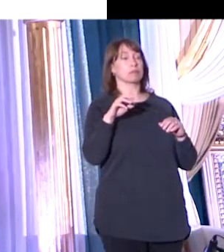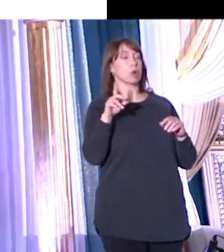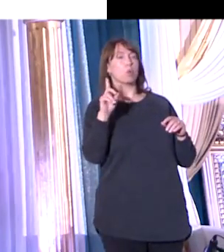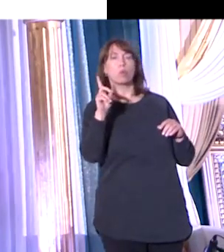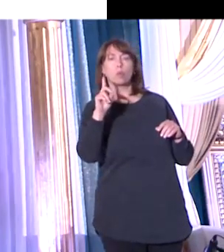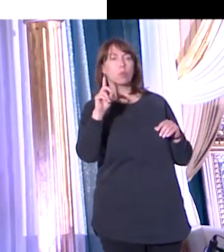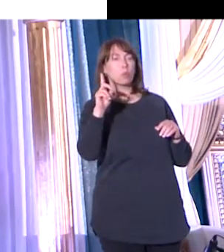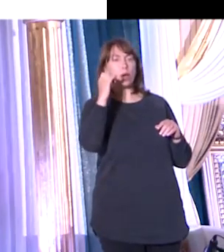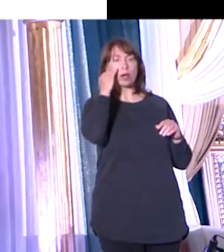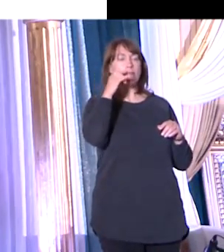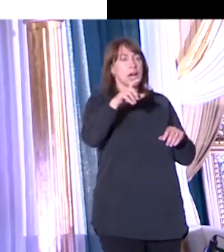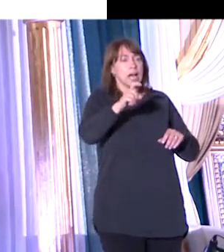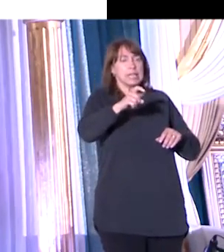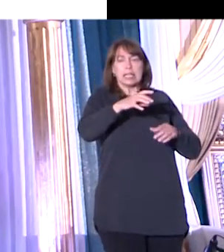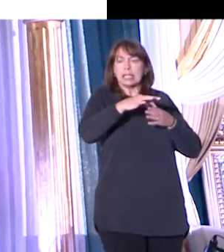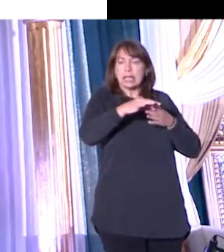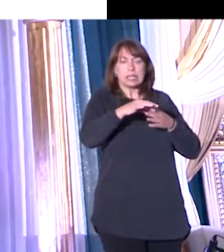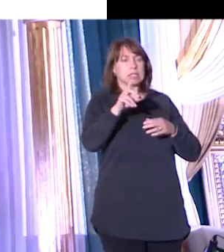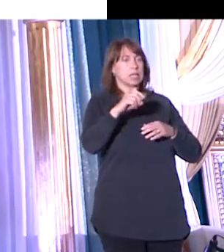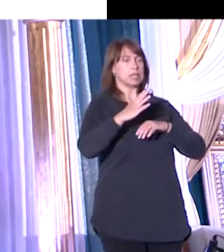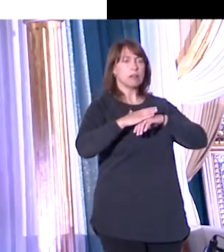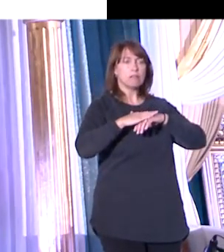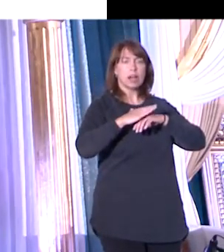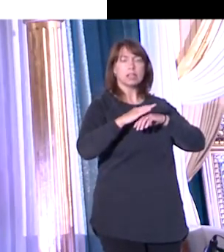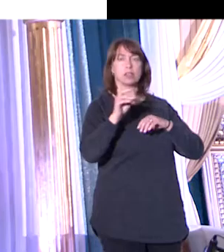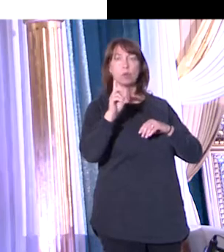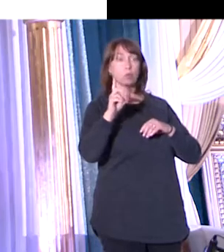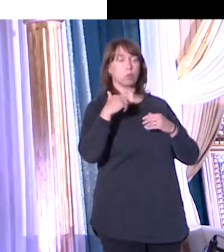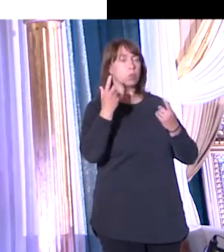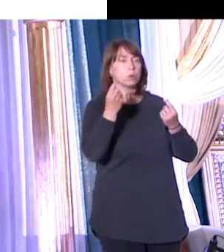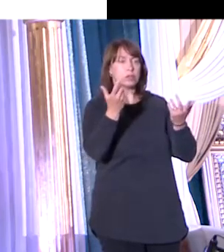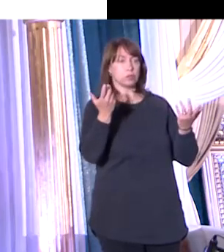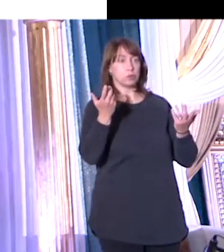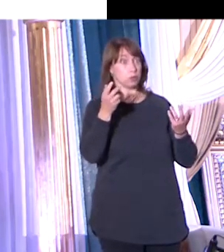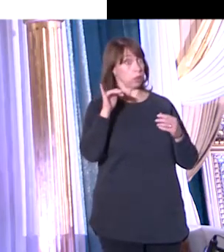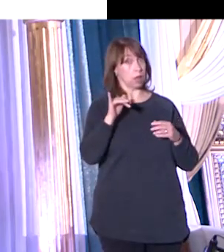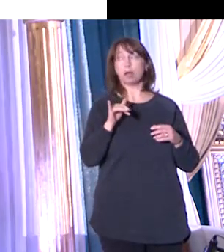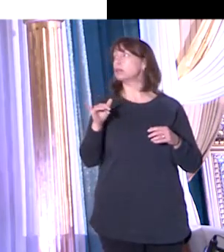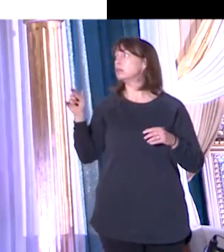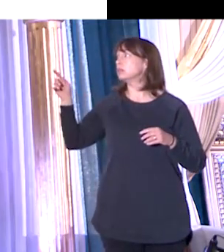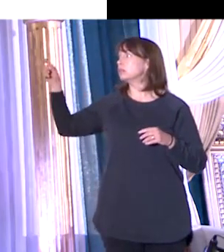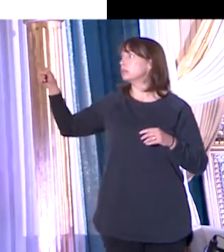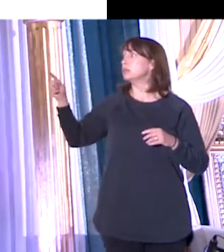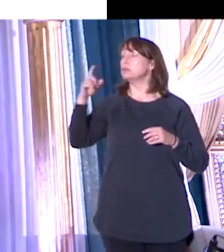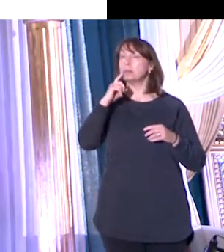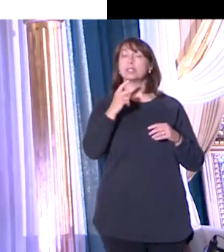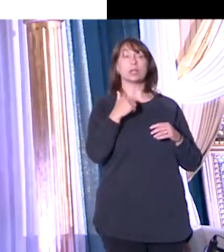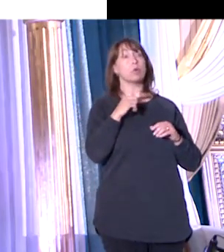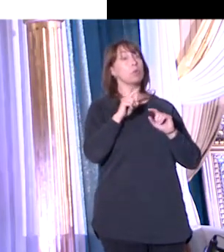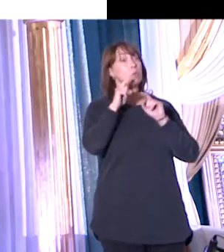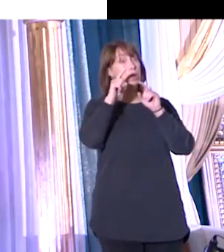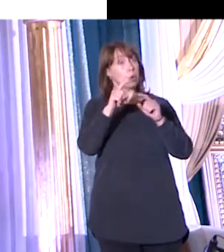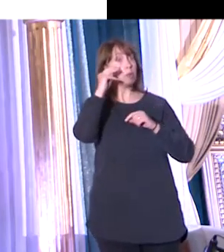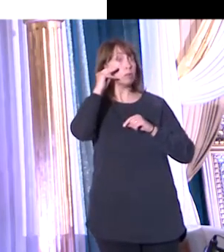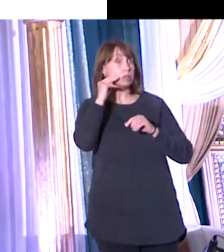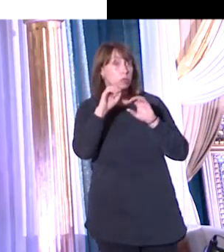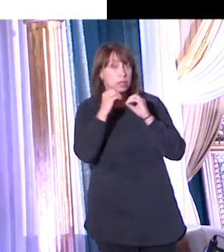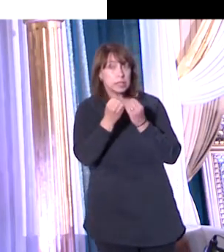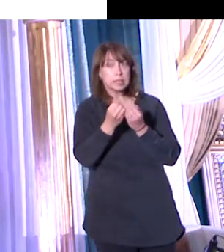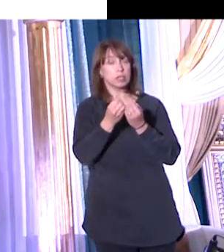us in their own words. As you can see, that people were most likely to talk about their mosque or their local Muslim